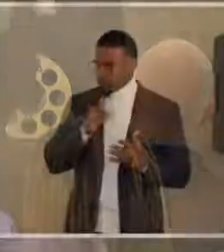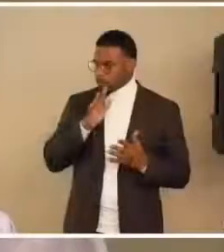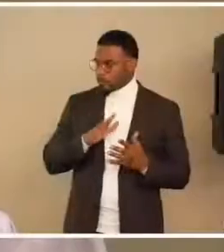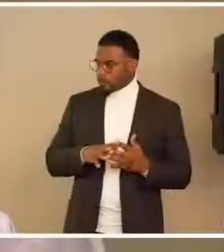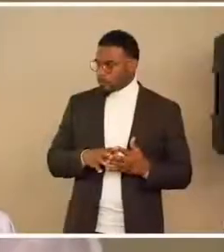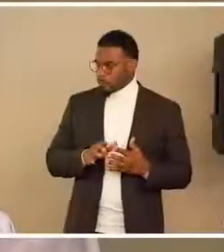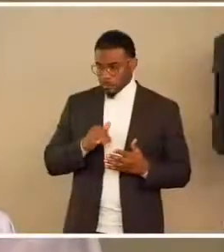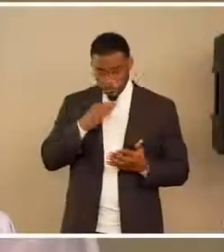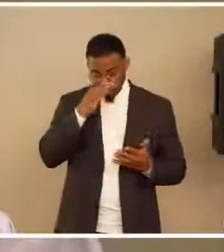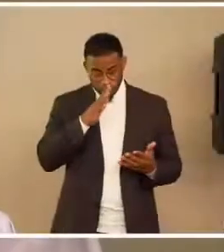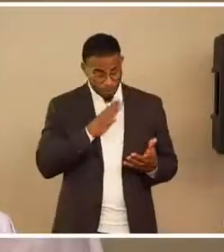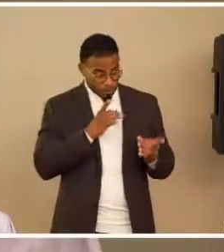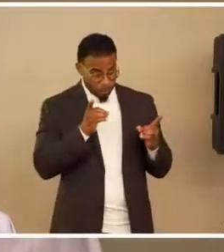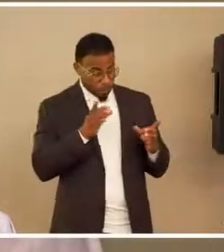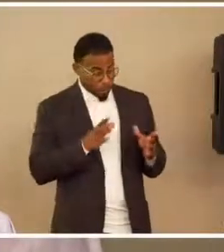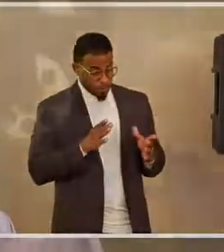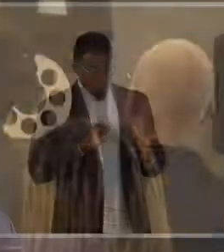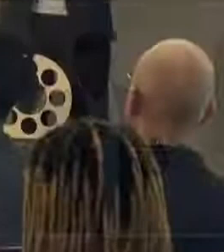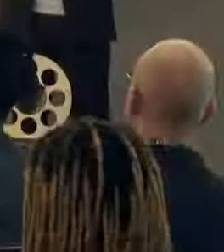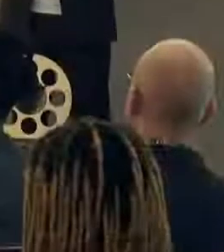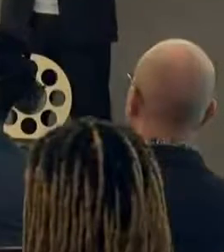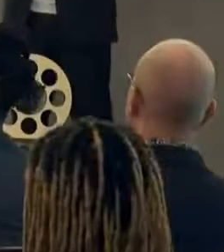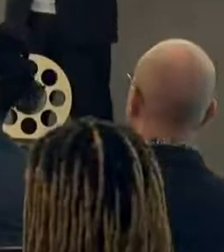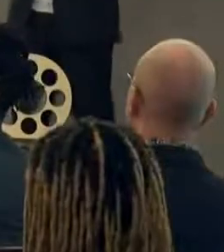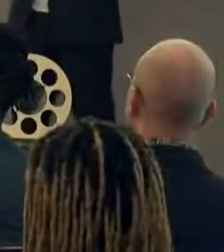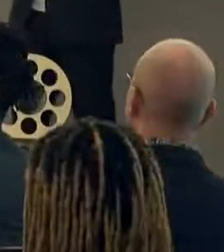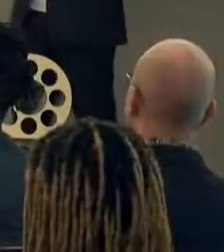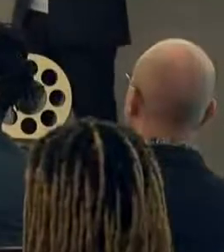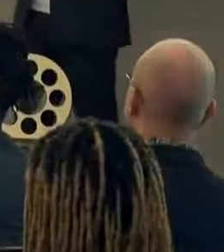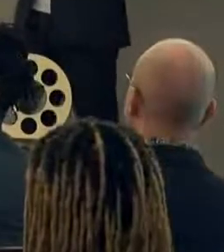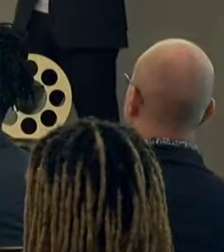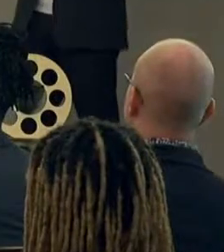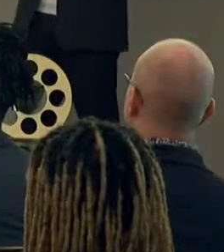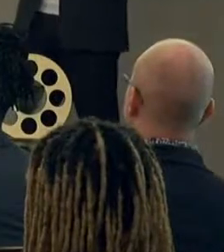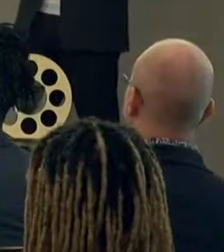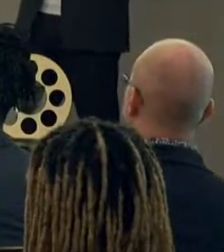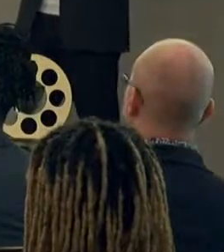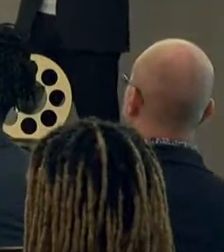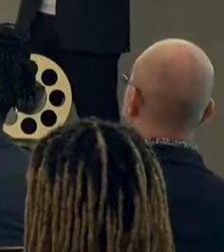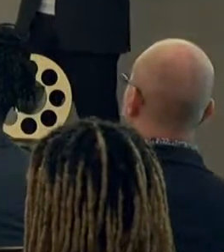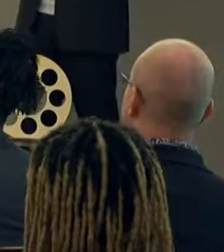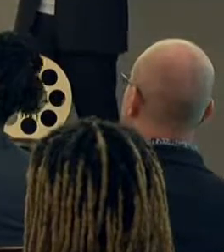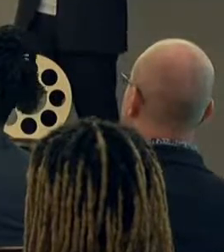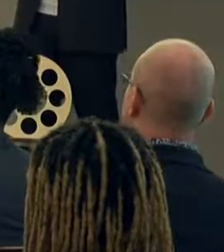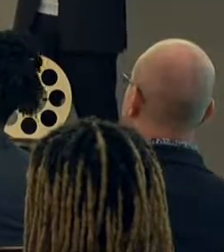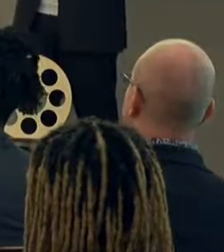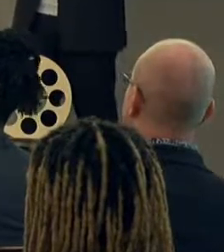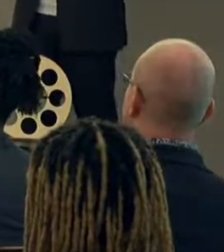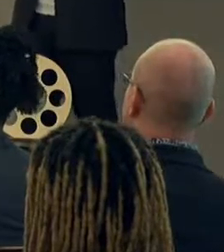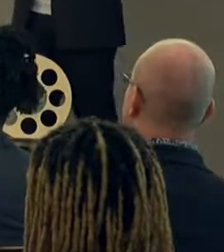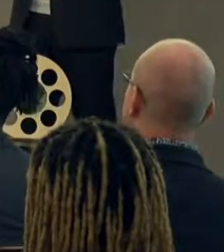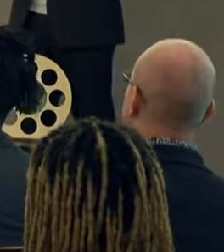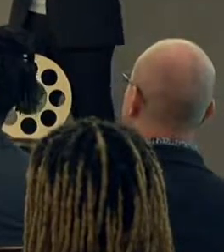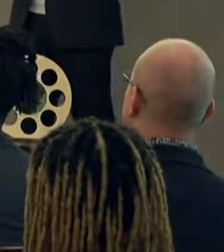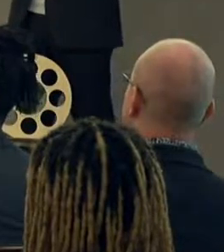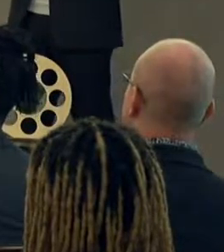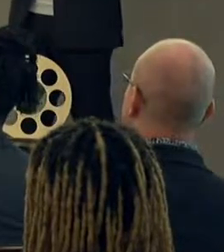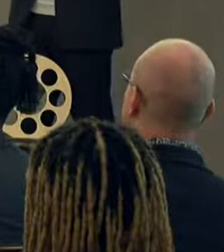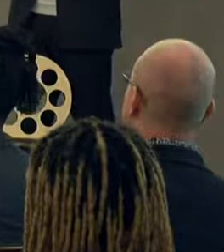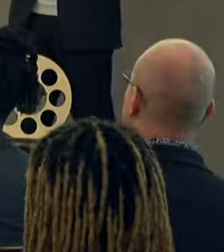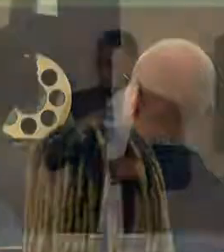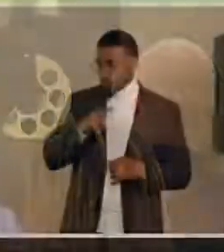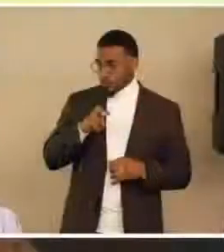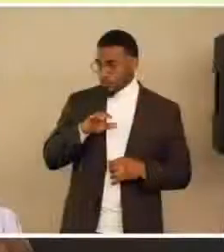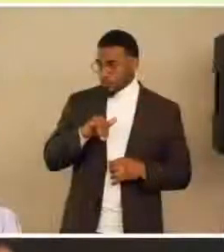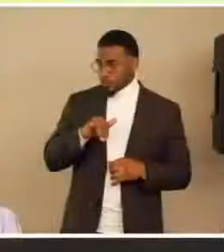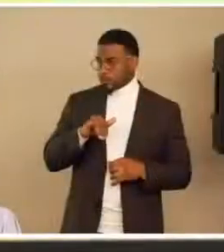women. These Black women directors, I don't know if anyone also here is watching or has watched Queen Sugar. I'm obsessed with Ava DuVernay, but one